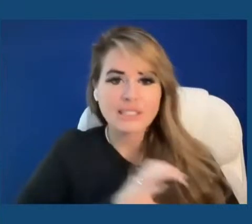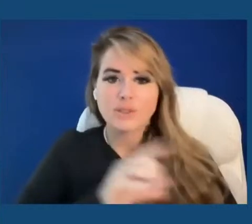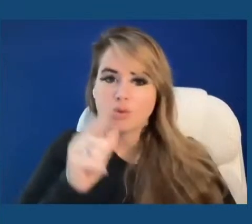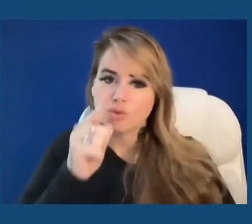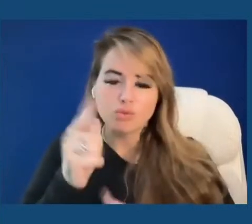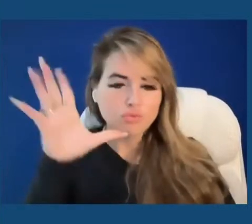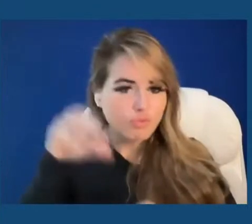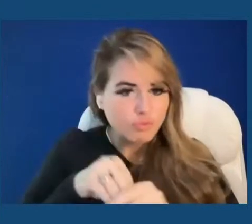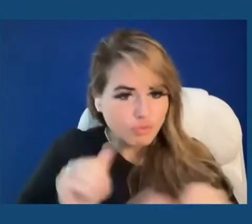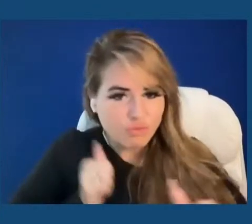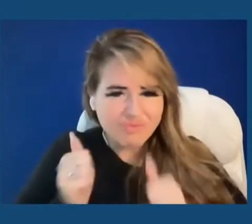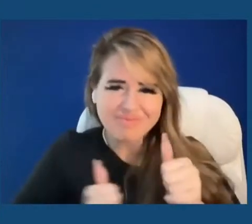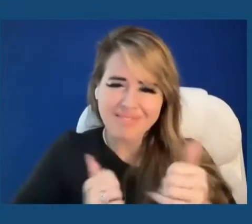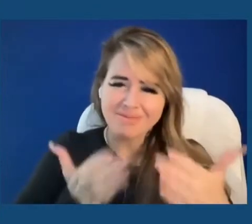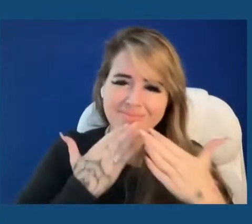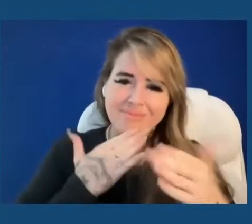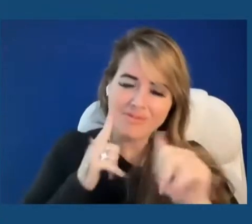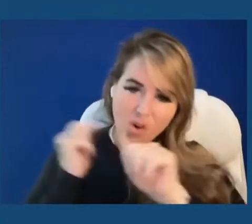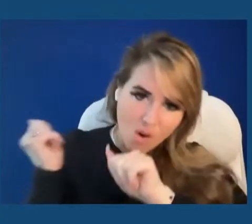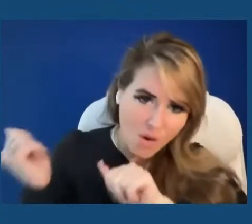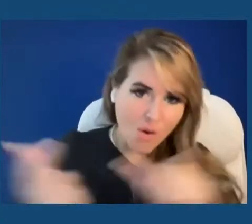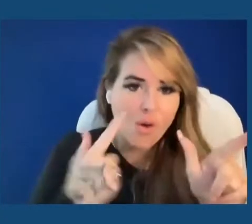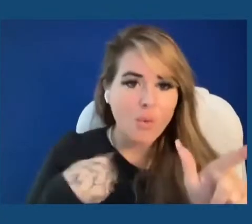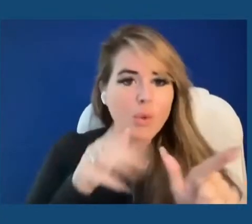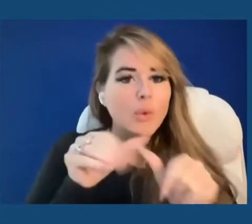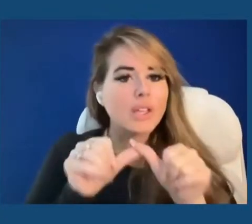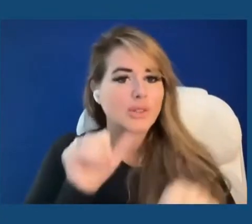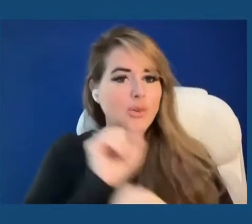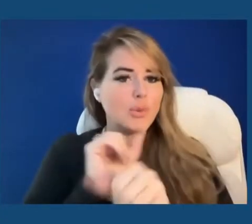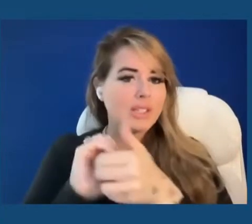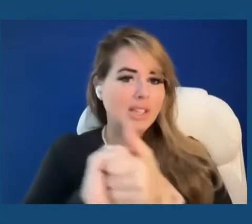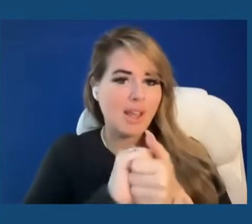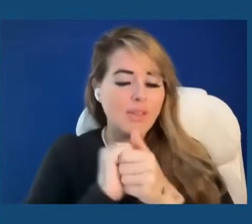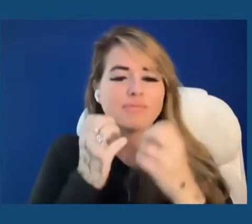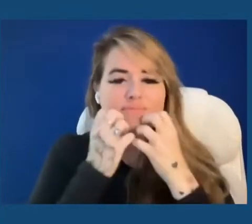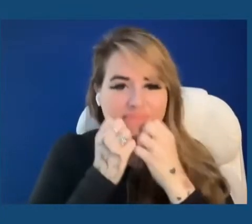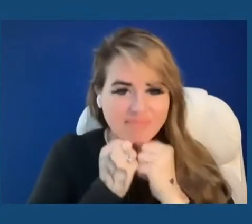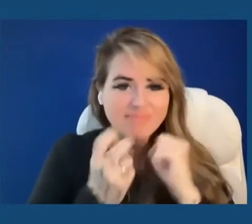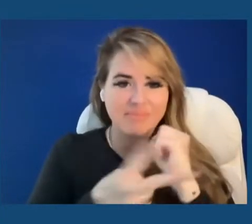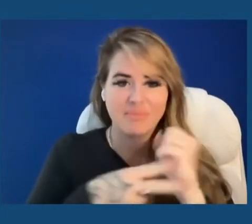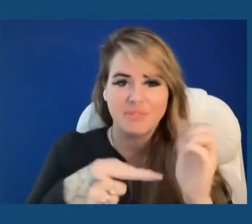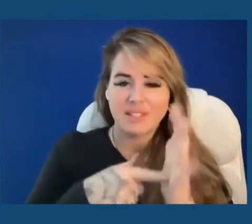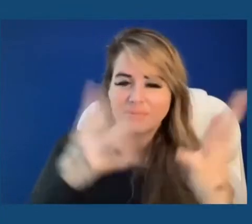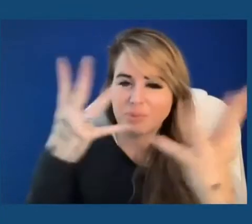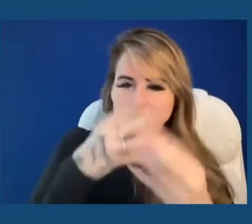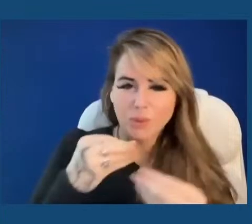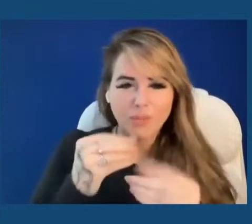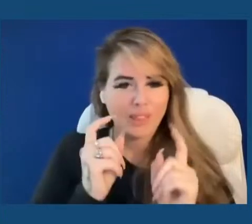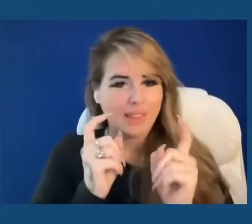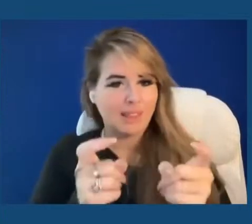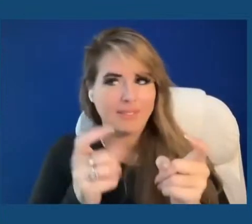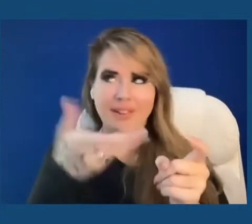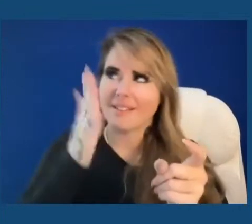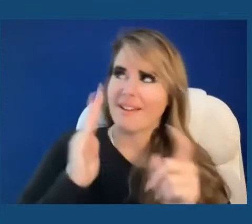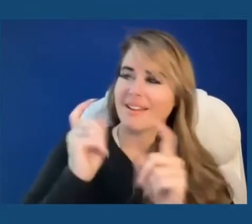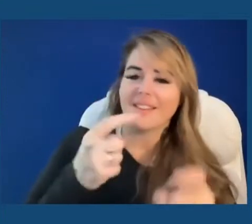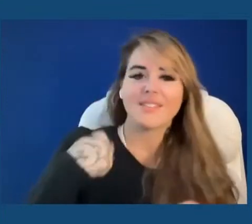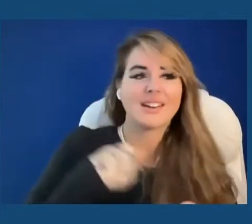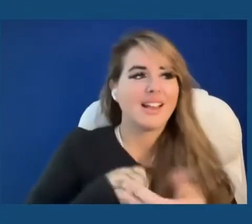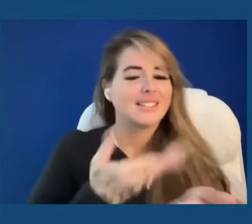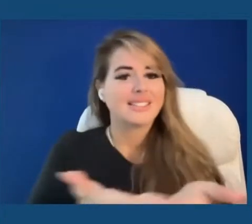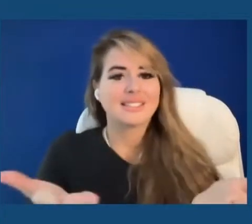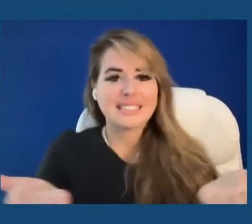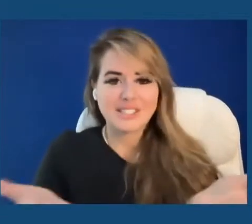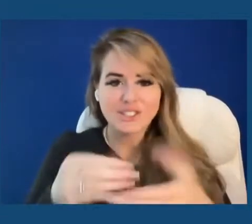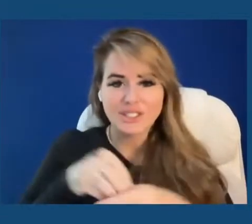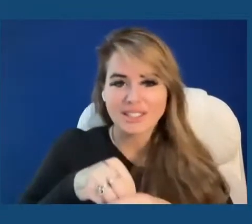grateful for all of them, and we'll continue to work together to preserve this incredible, precious gift that God has given to us here in